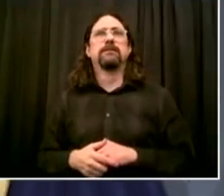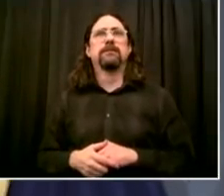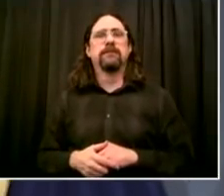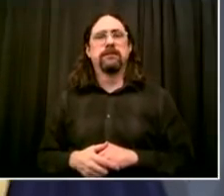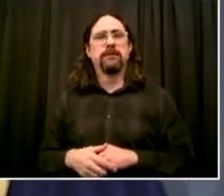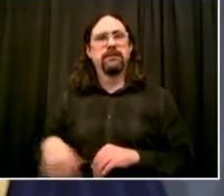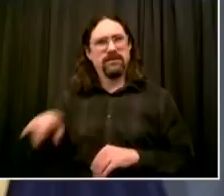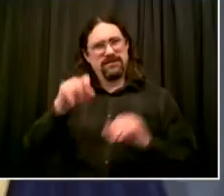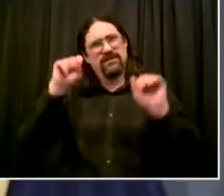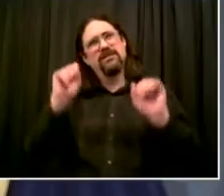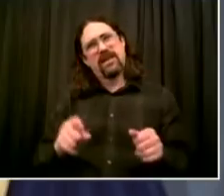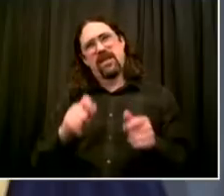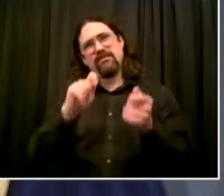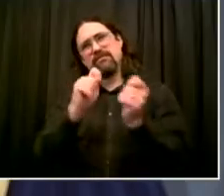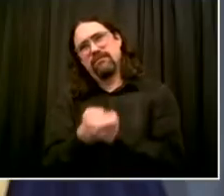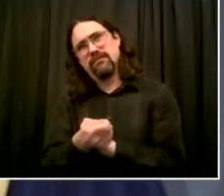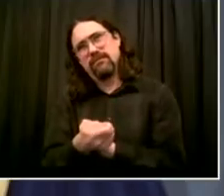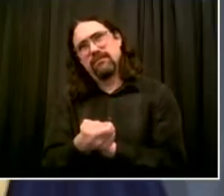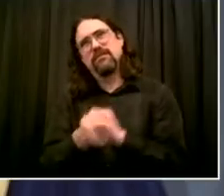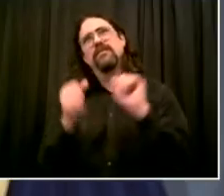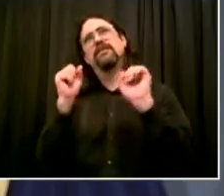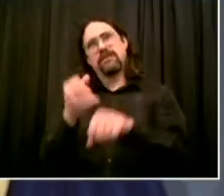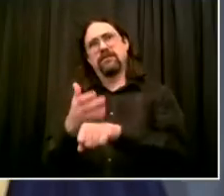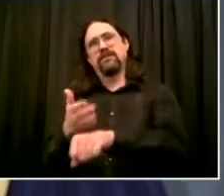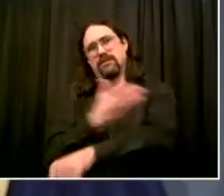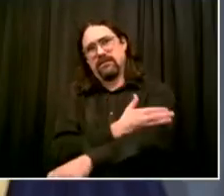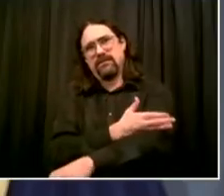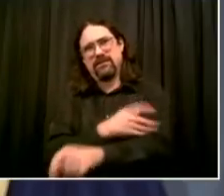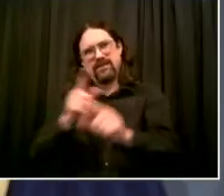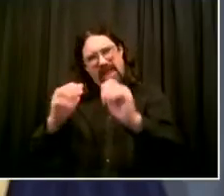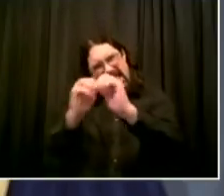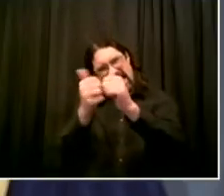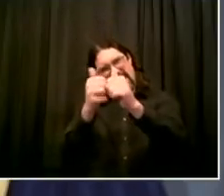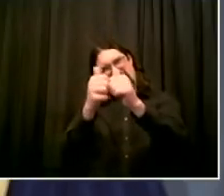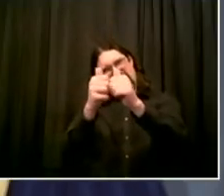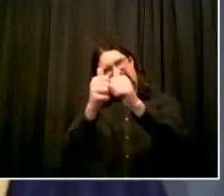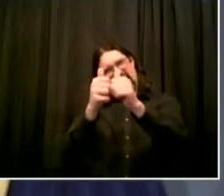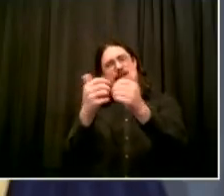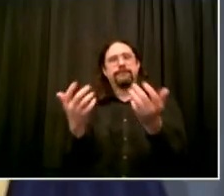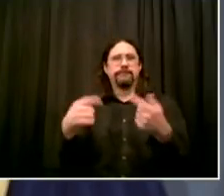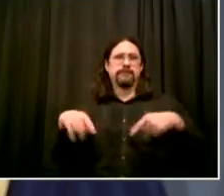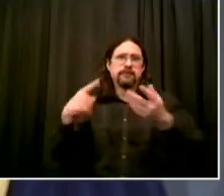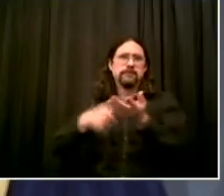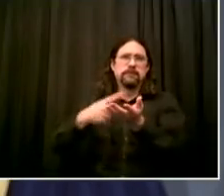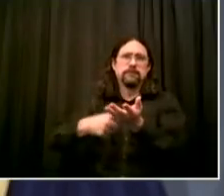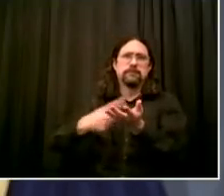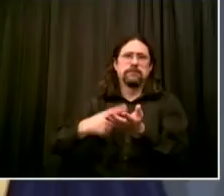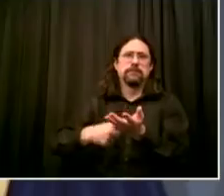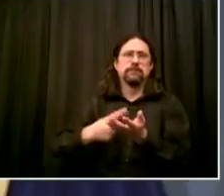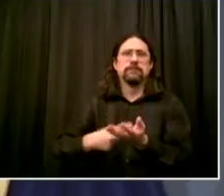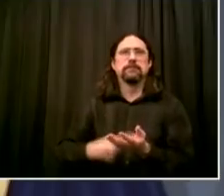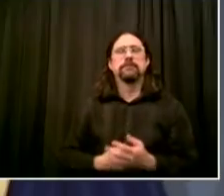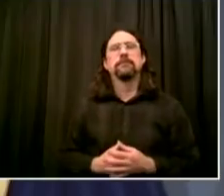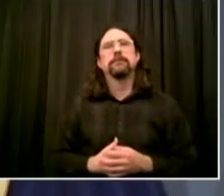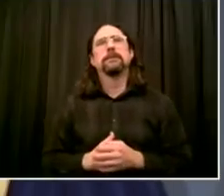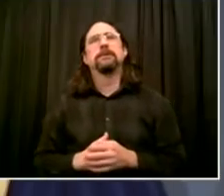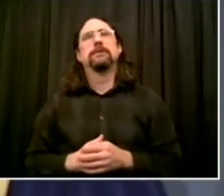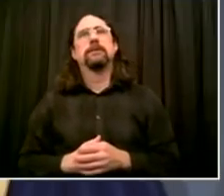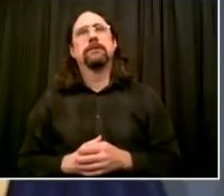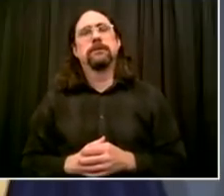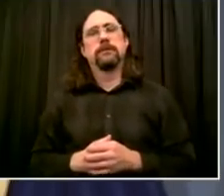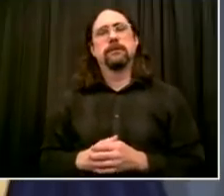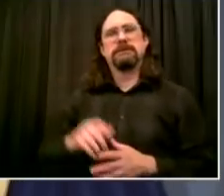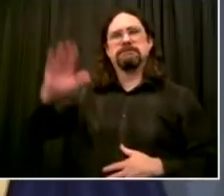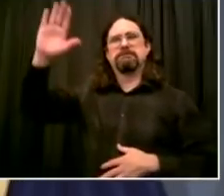I'm thinking about. Go ahead. You got another one? So I'm just not sure I understand. Are you considering it or not?